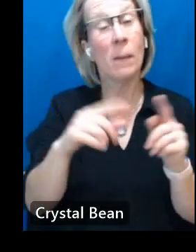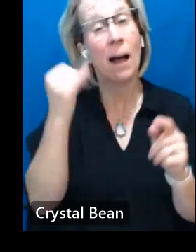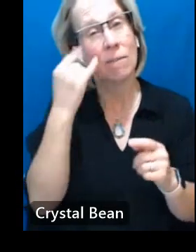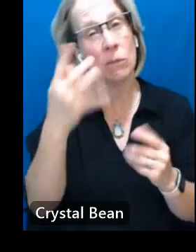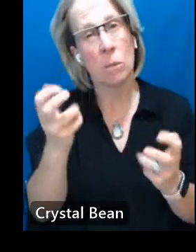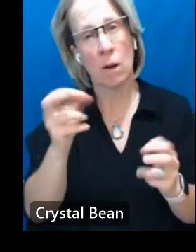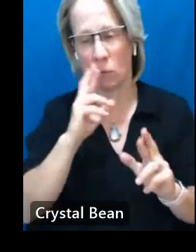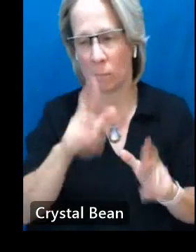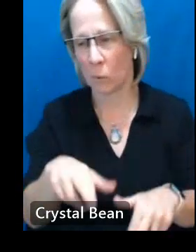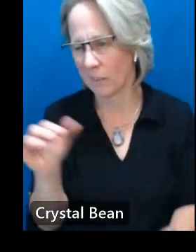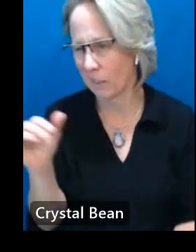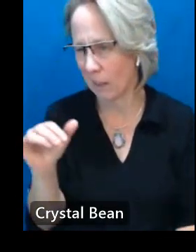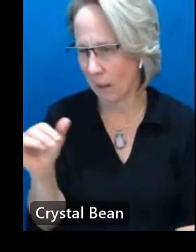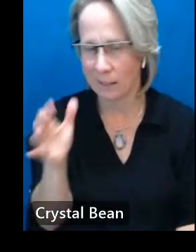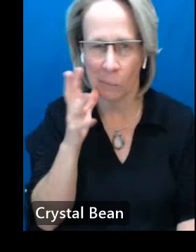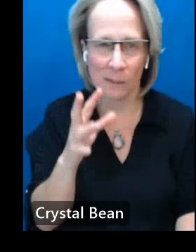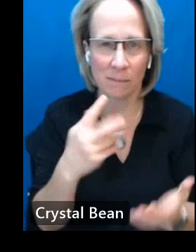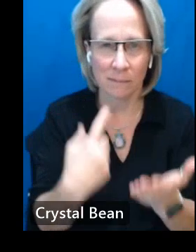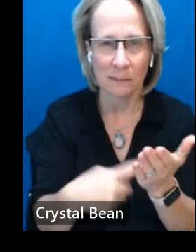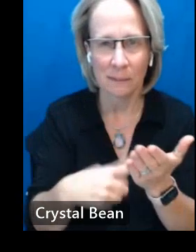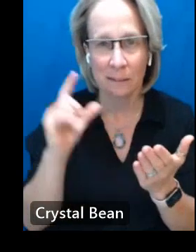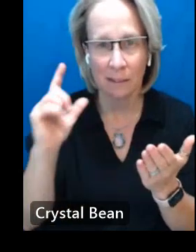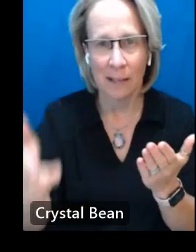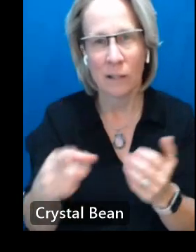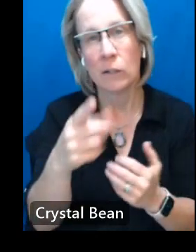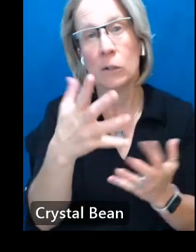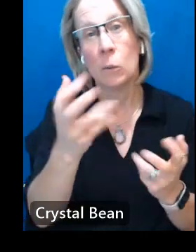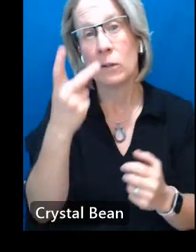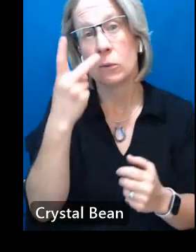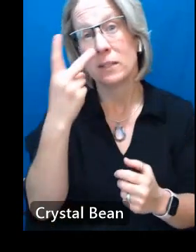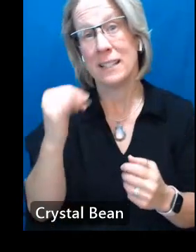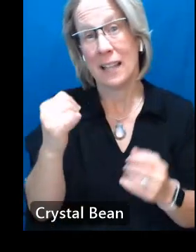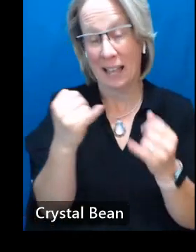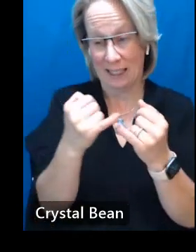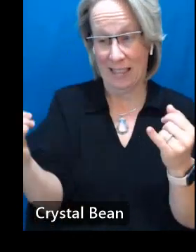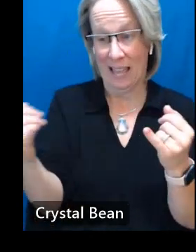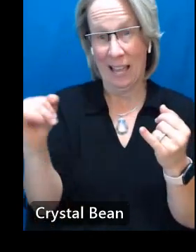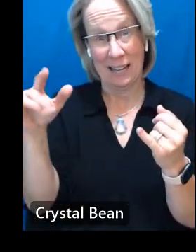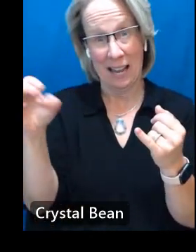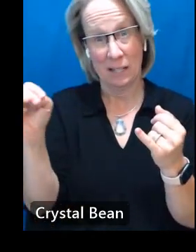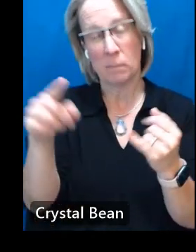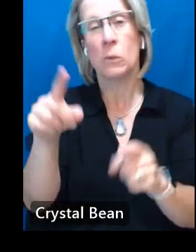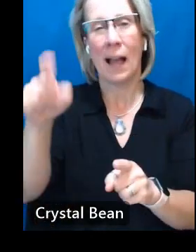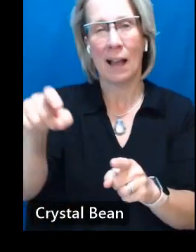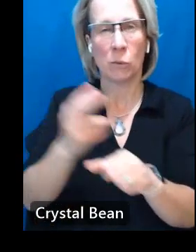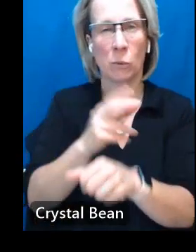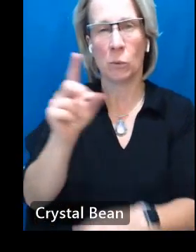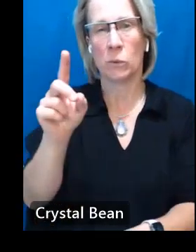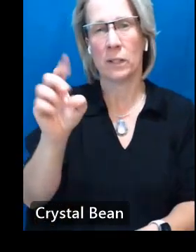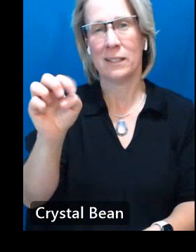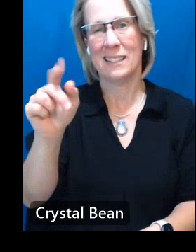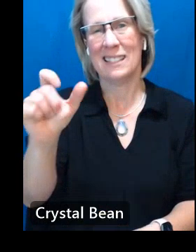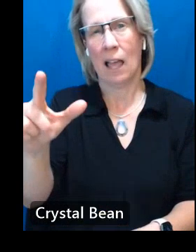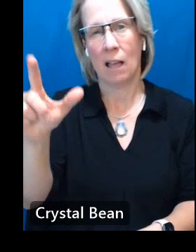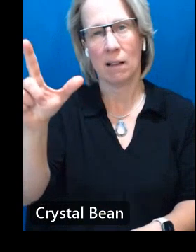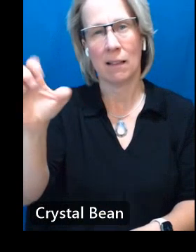talk about later, and you want to see that line item detail, you'll need to use the detail ledger group. Okay, so that's when you would use